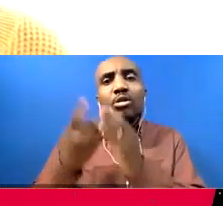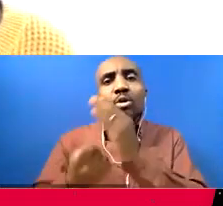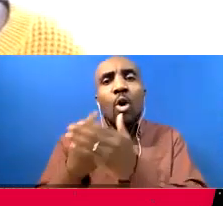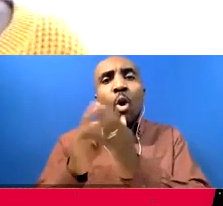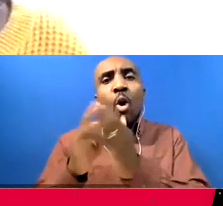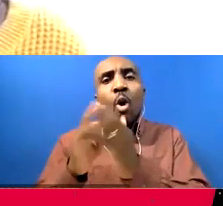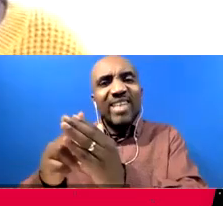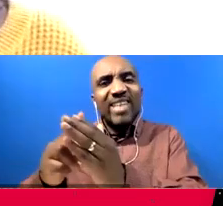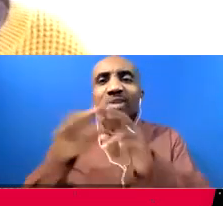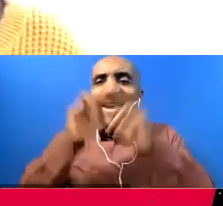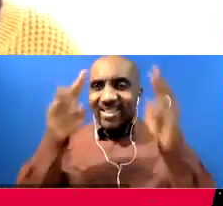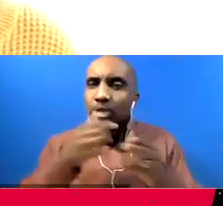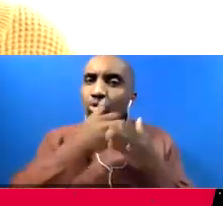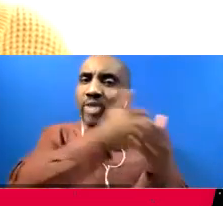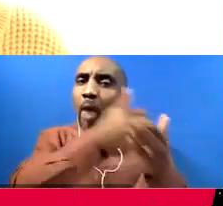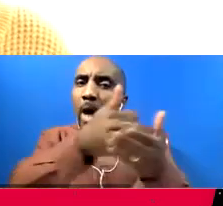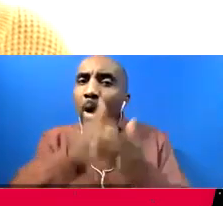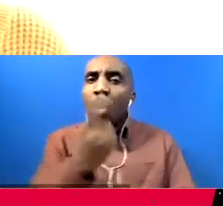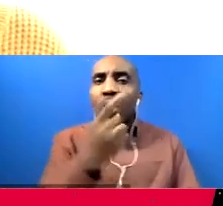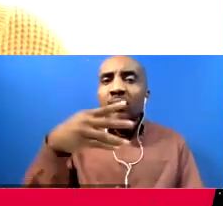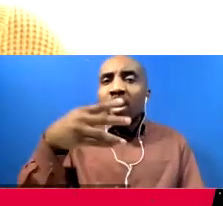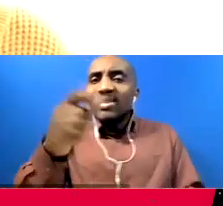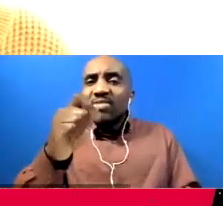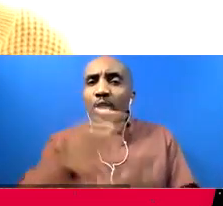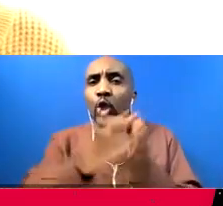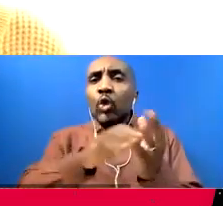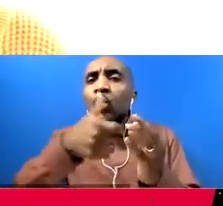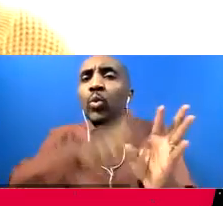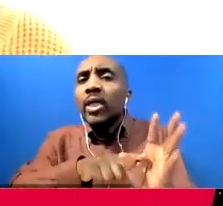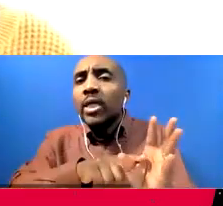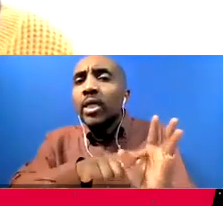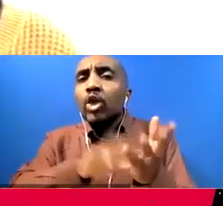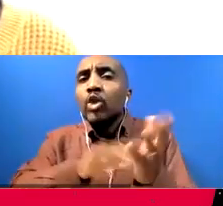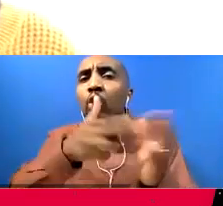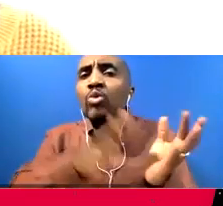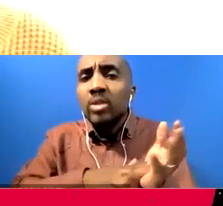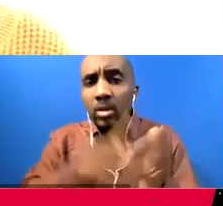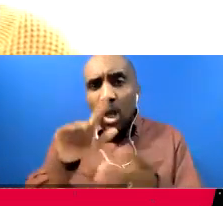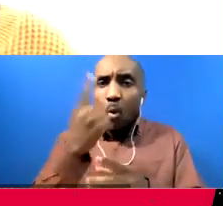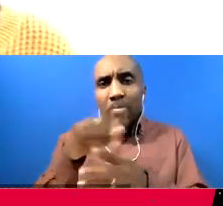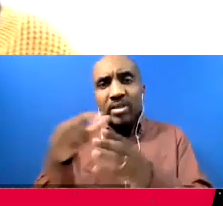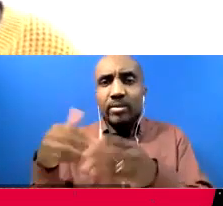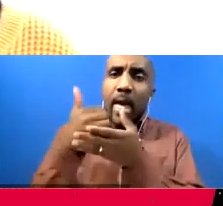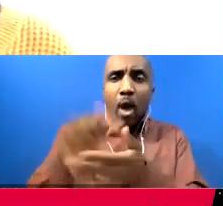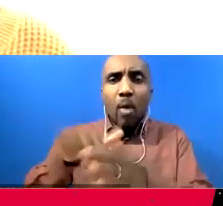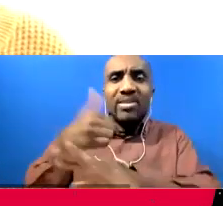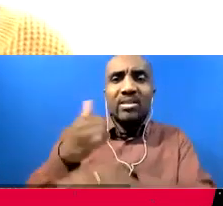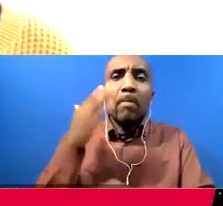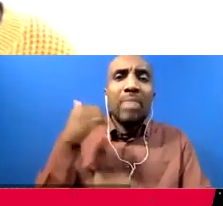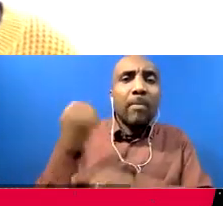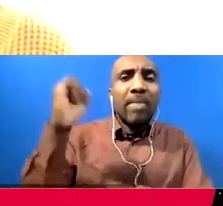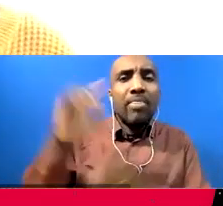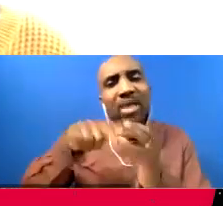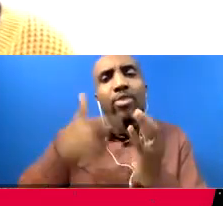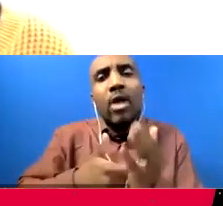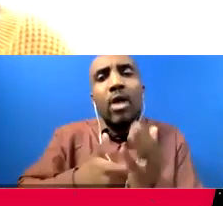internationalist. And in 1970, Huey Newton, one of the co-founders of the Black Panther Party, issued a statement saying that Israel was created